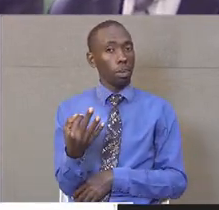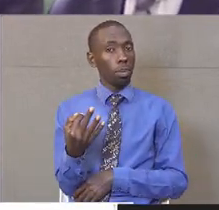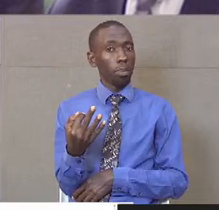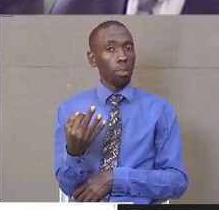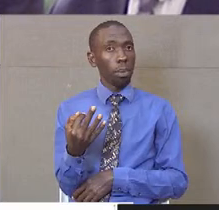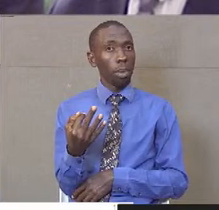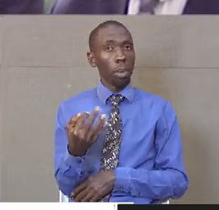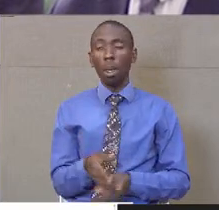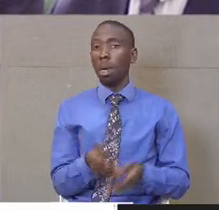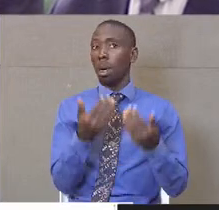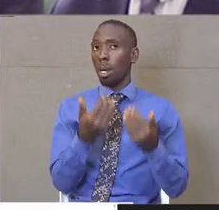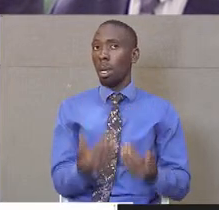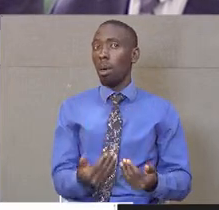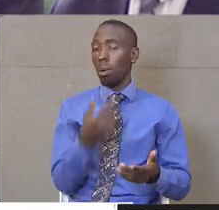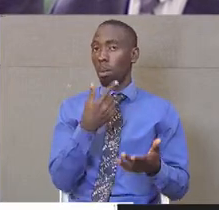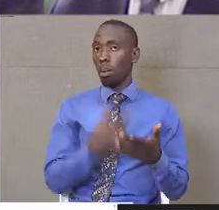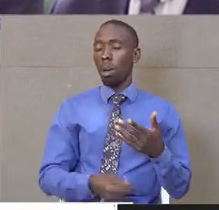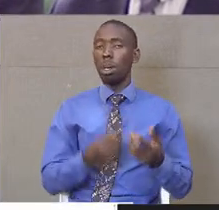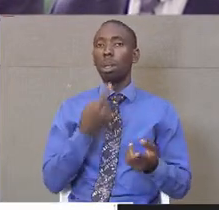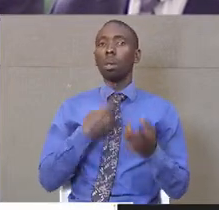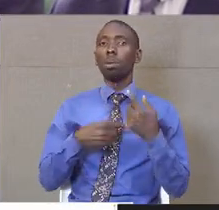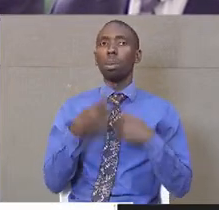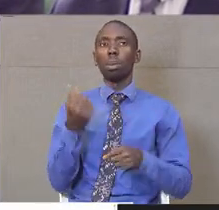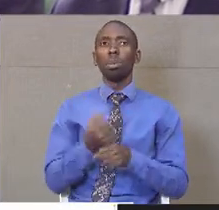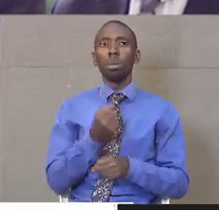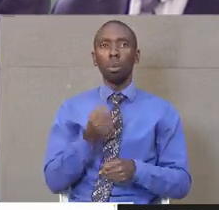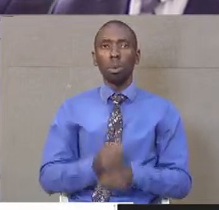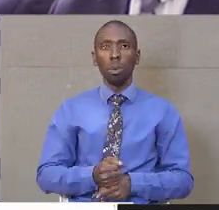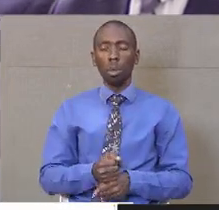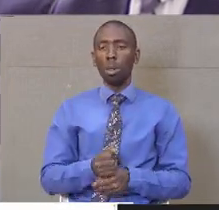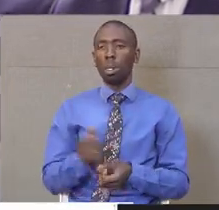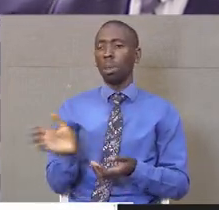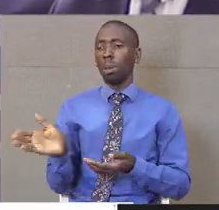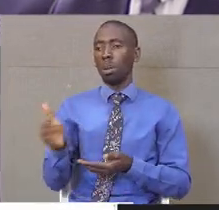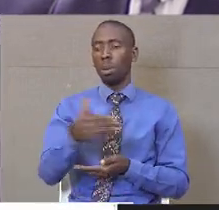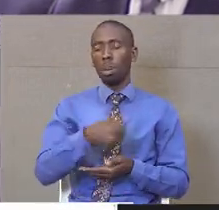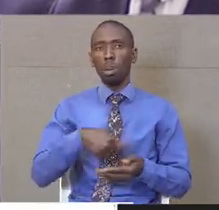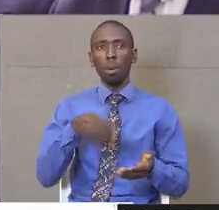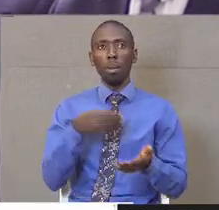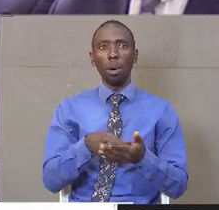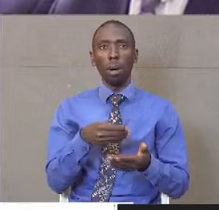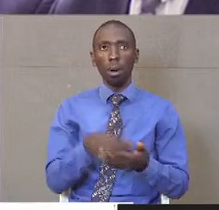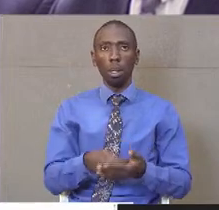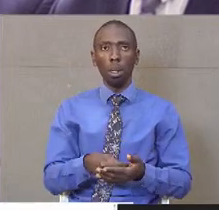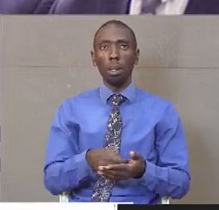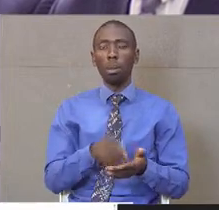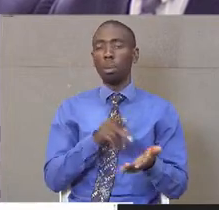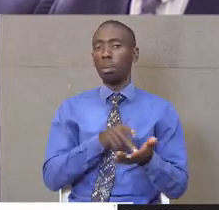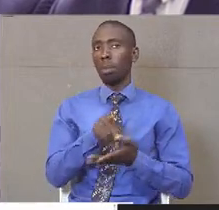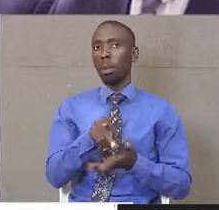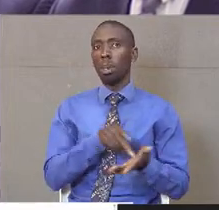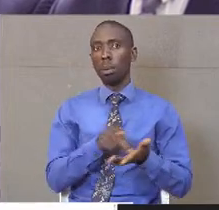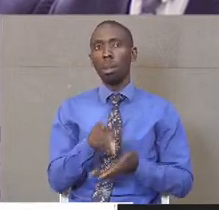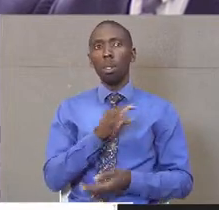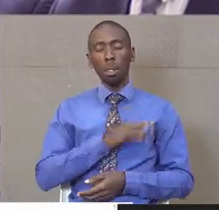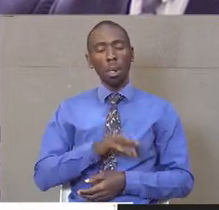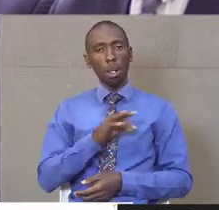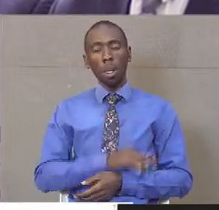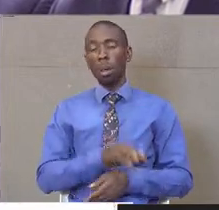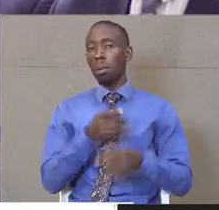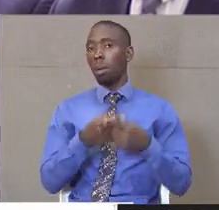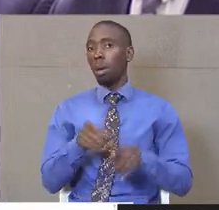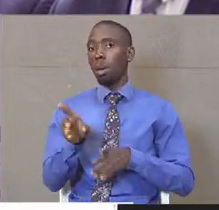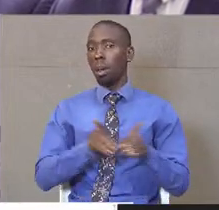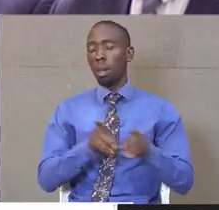And now what we need to do is to mobilize resources so they pay them. So the director can still be a medical